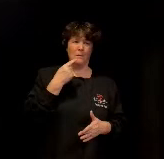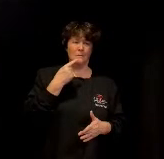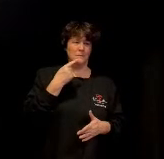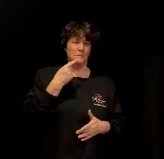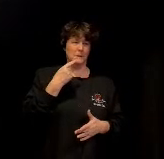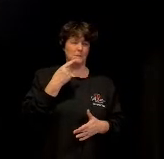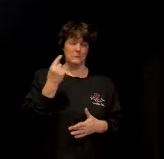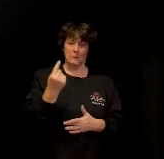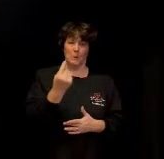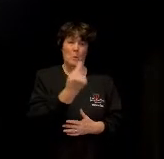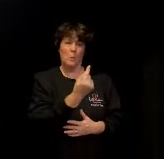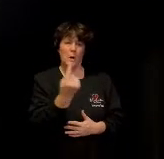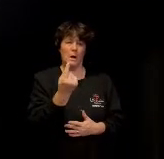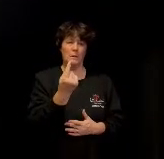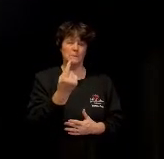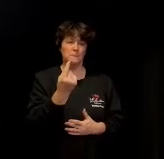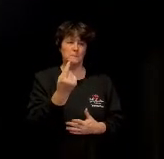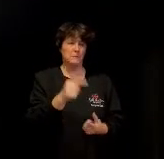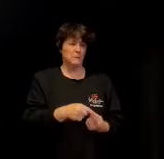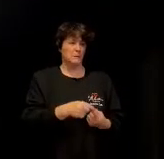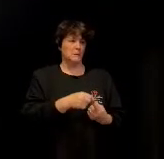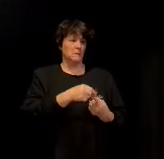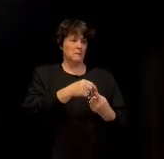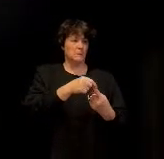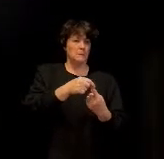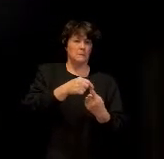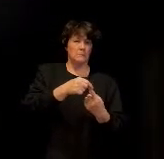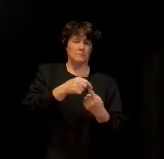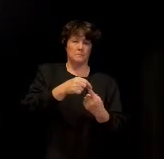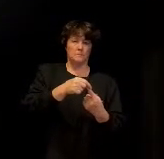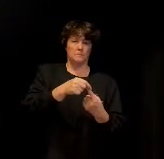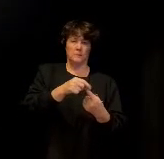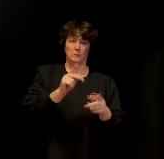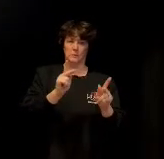And he only speaks to the people that are real spiritual.